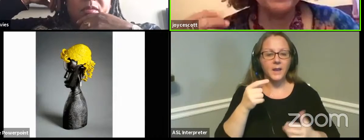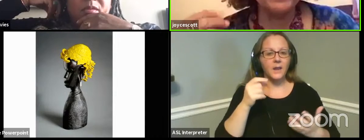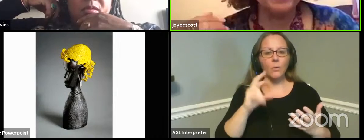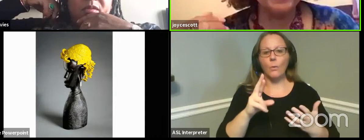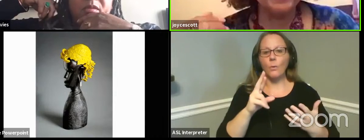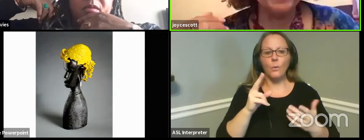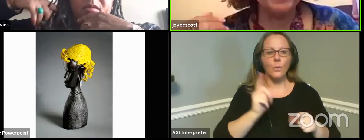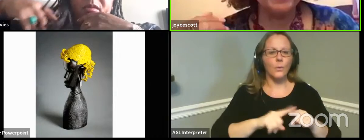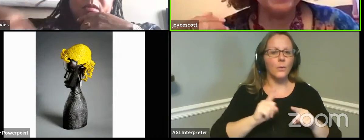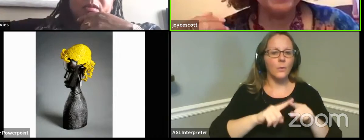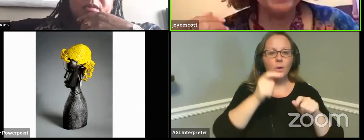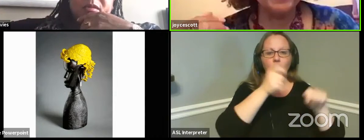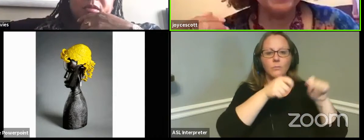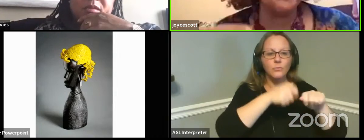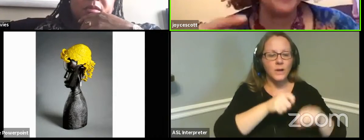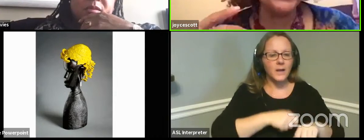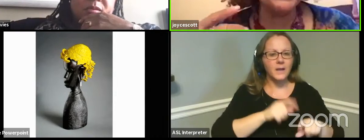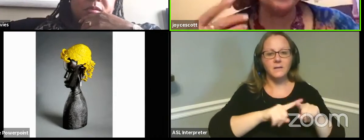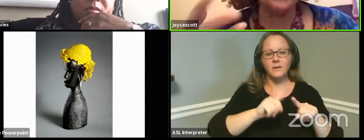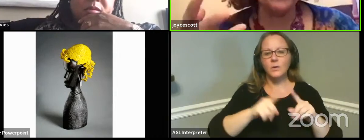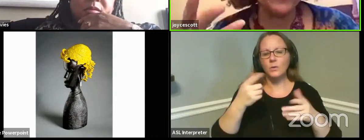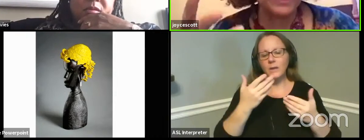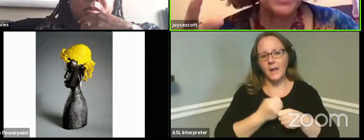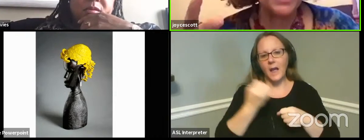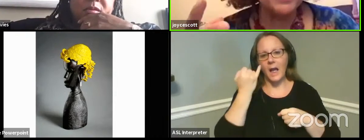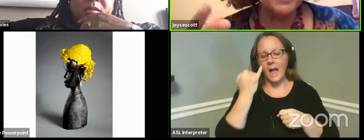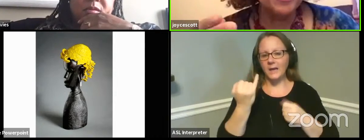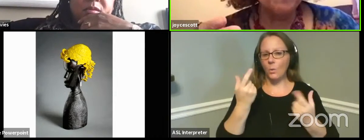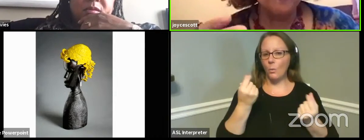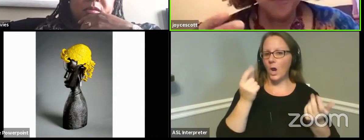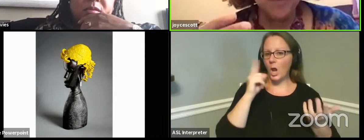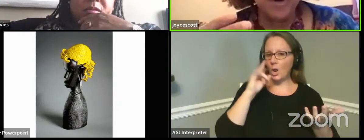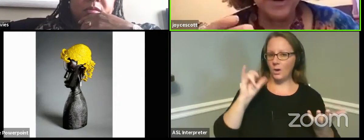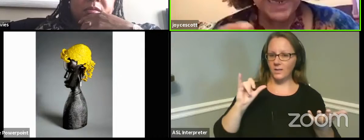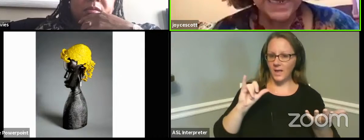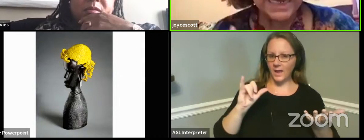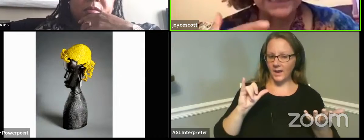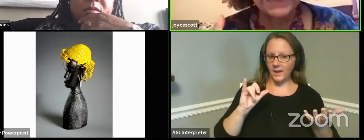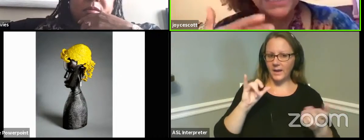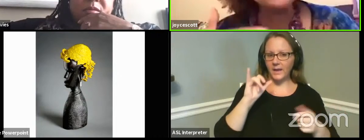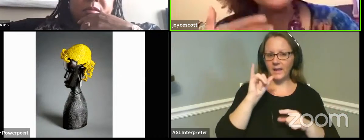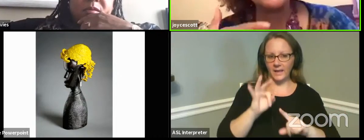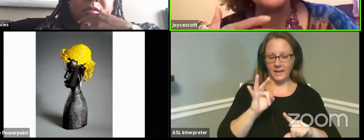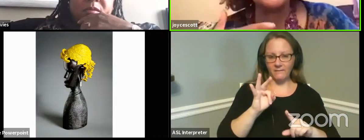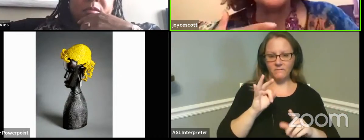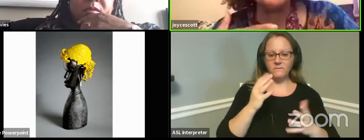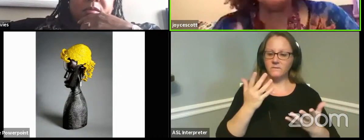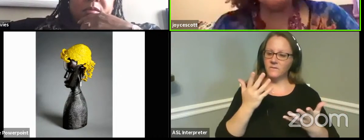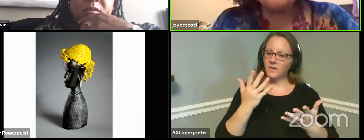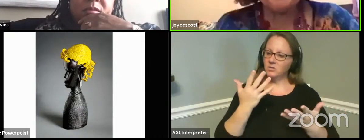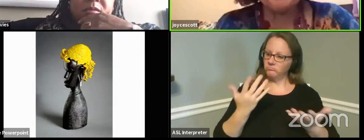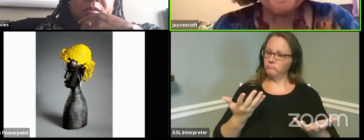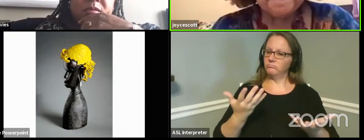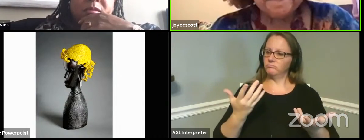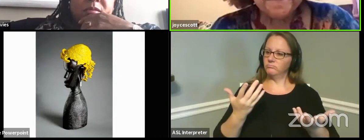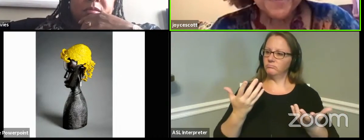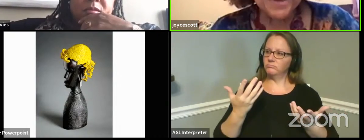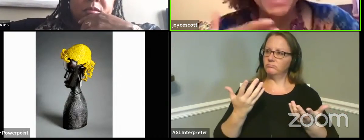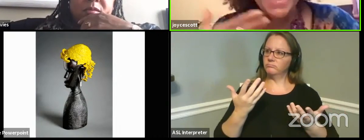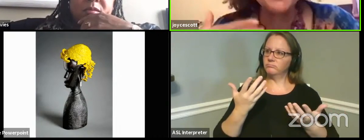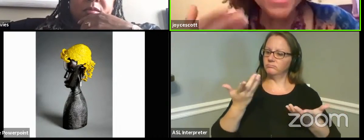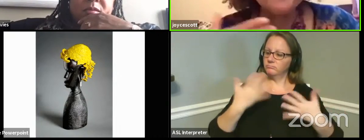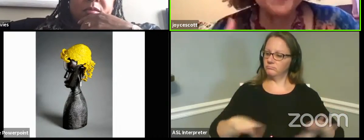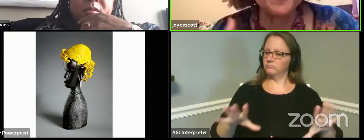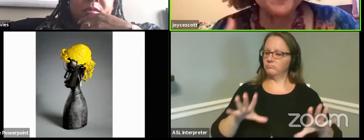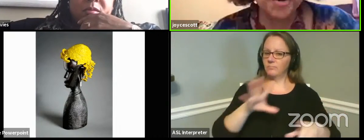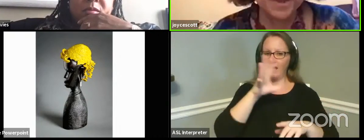of braiding. And the idea of what it looks like for a classically